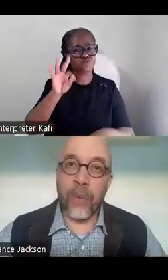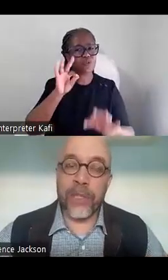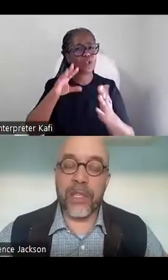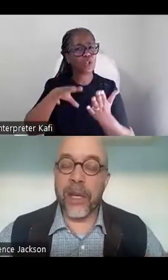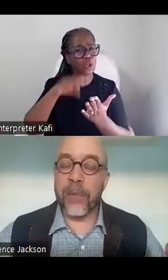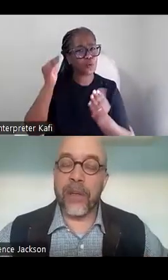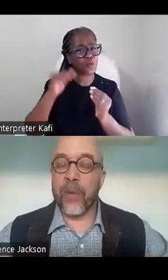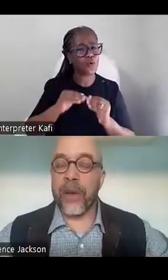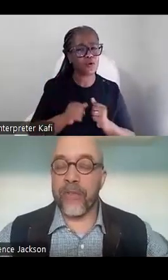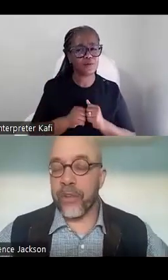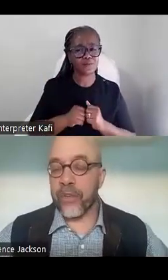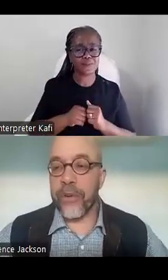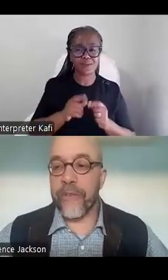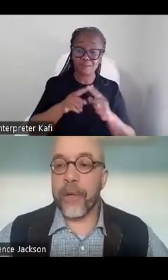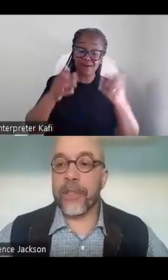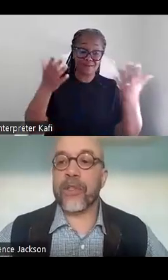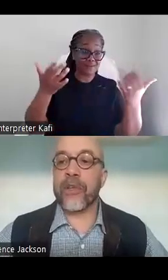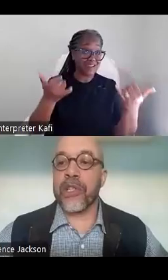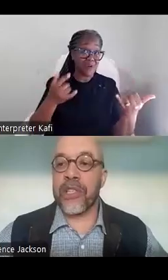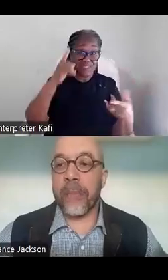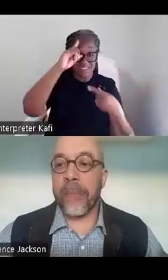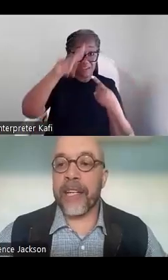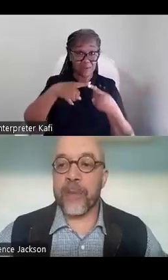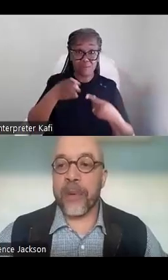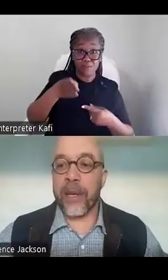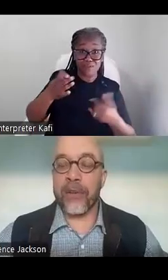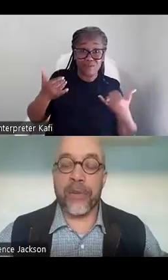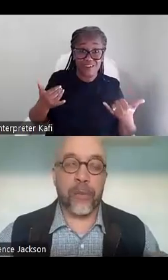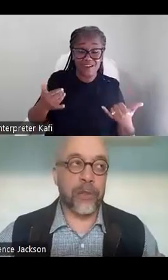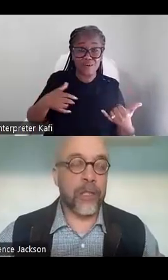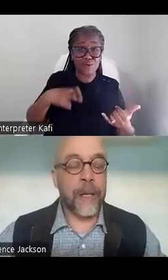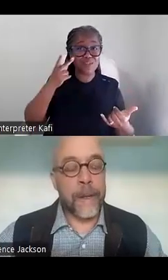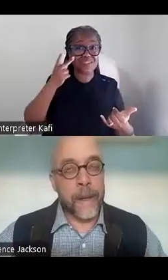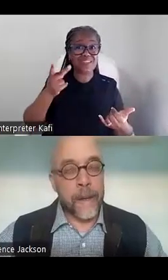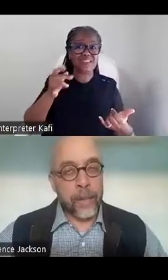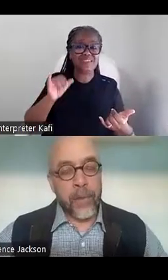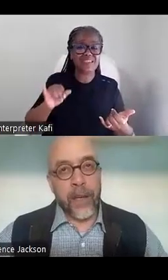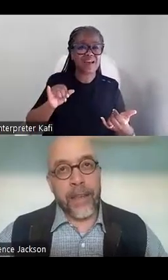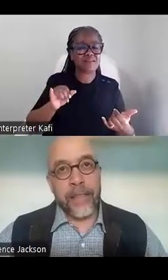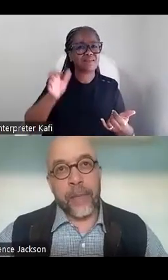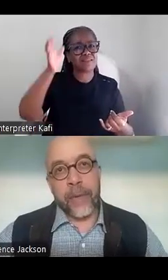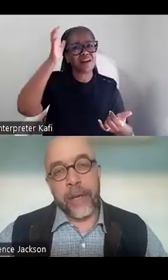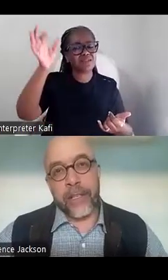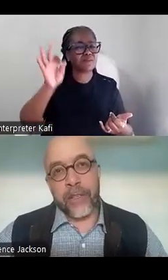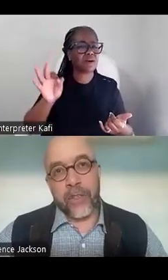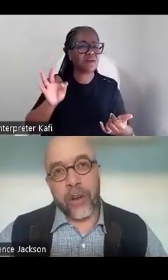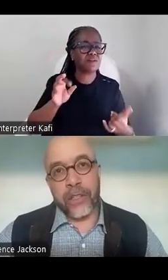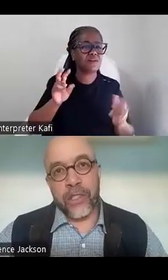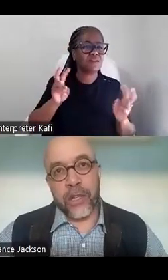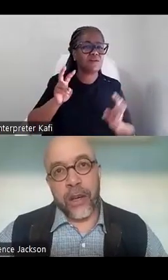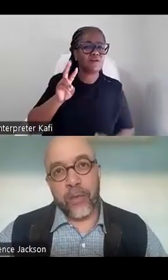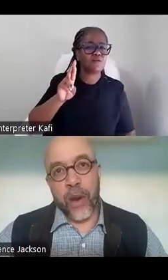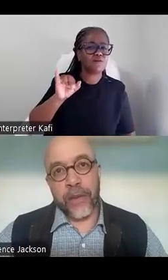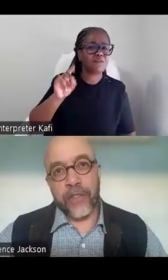won't mention today, but anyway, of sort of riverboat excursions and bands playing on the riverboats. And then